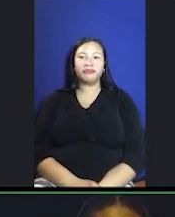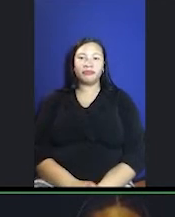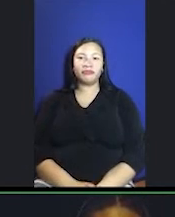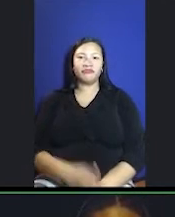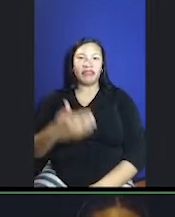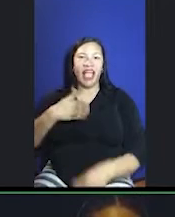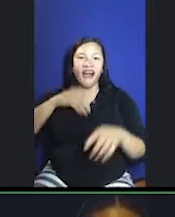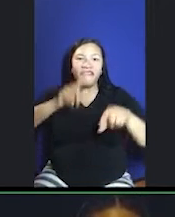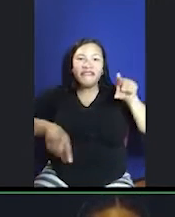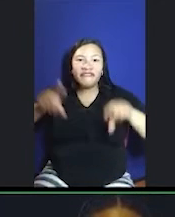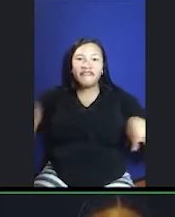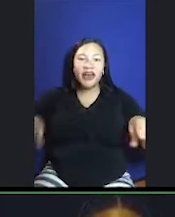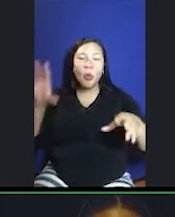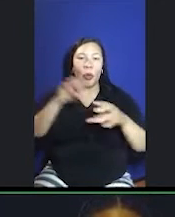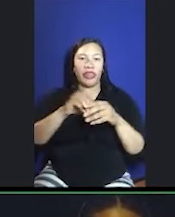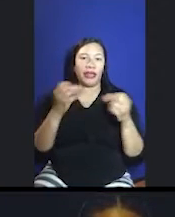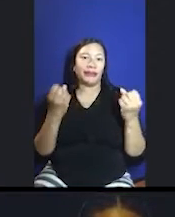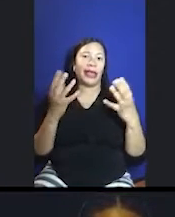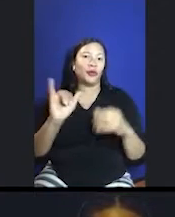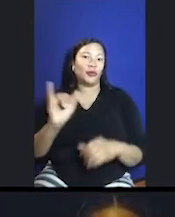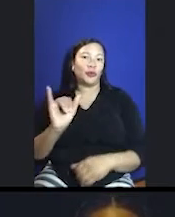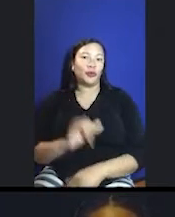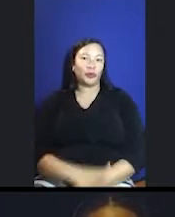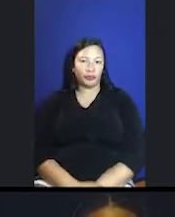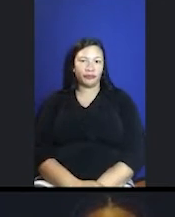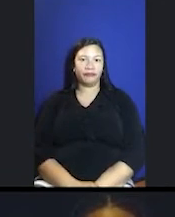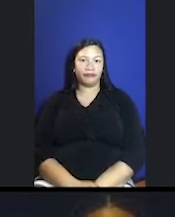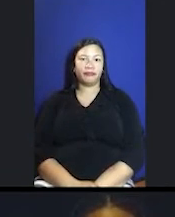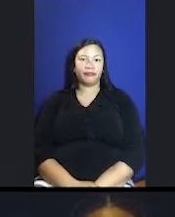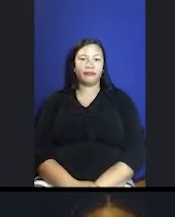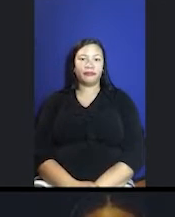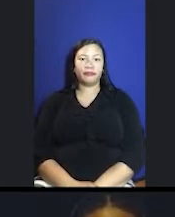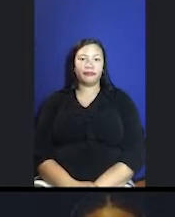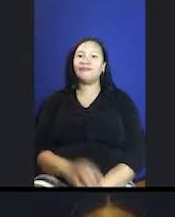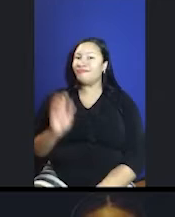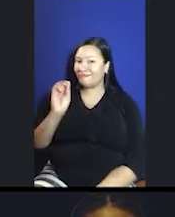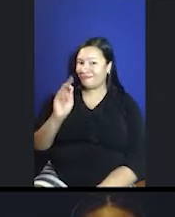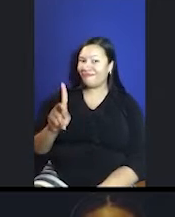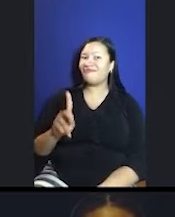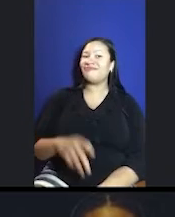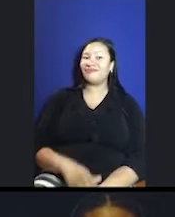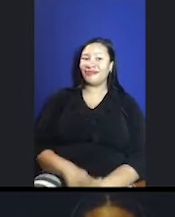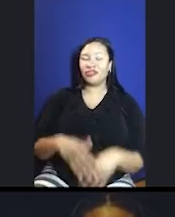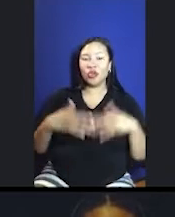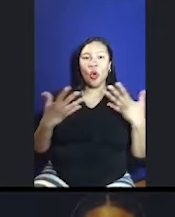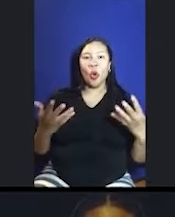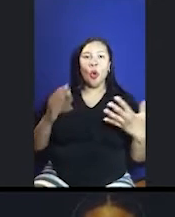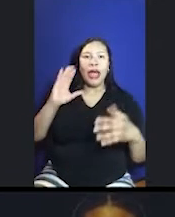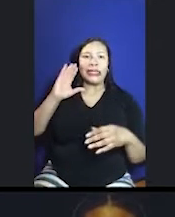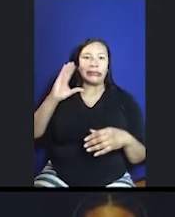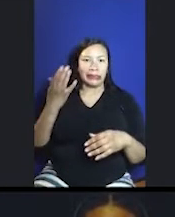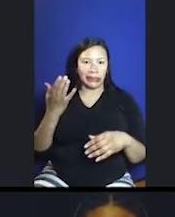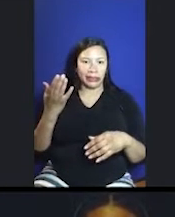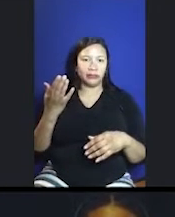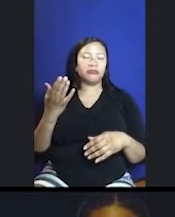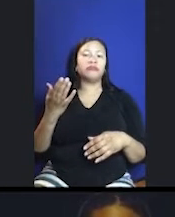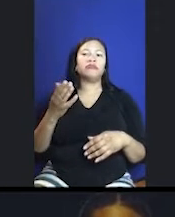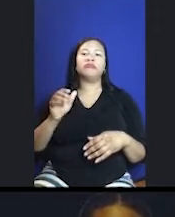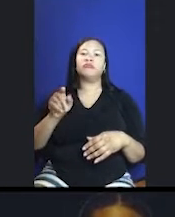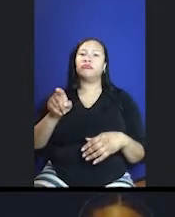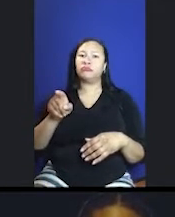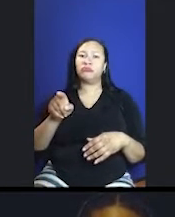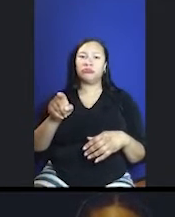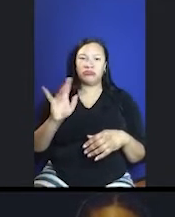like variation within sign language too. Just learn something Okay, new. so it sounds like that's like